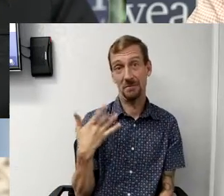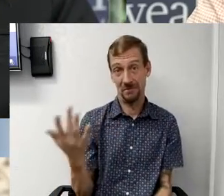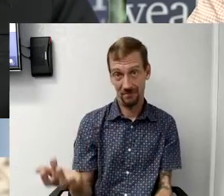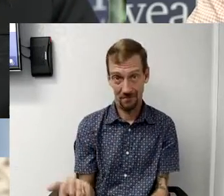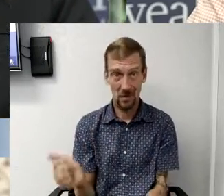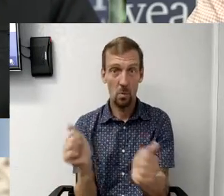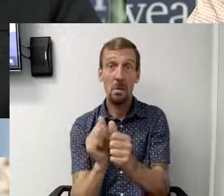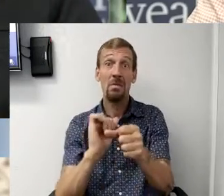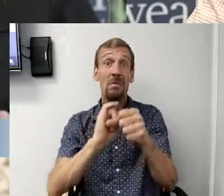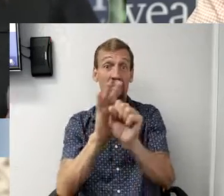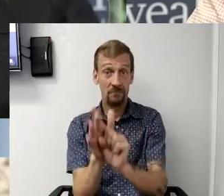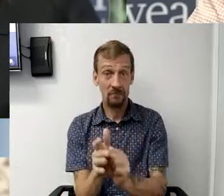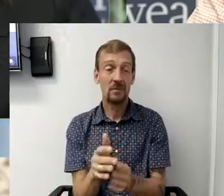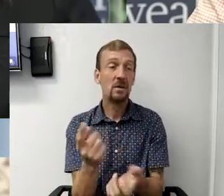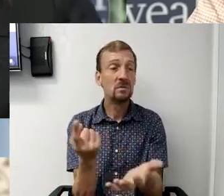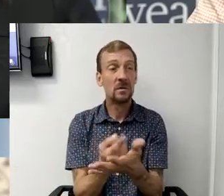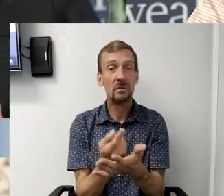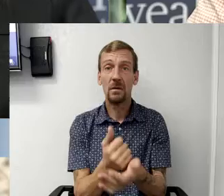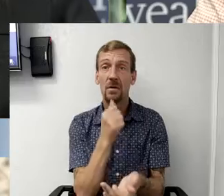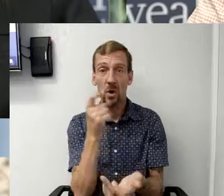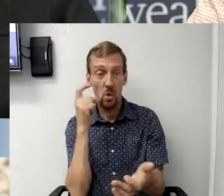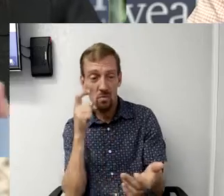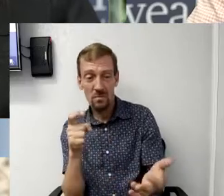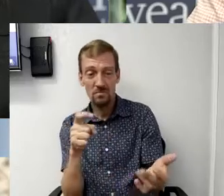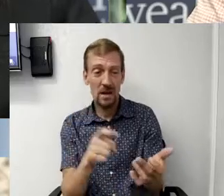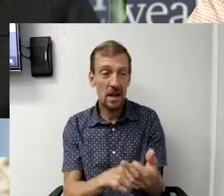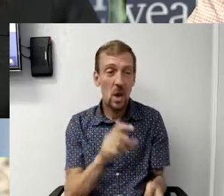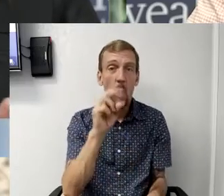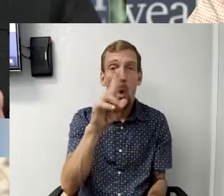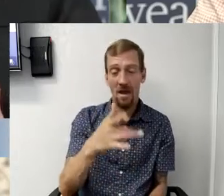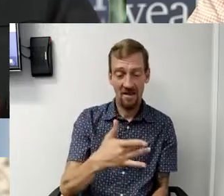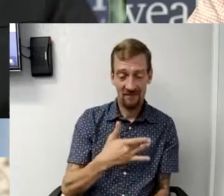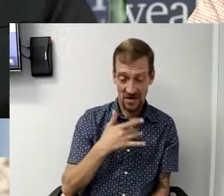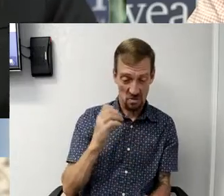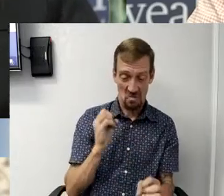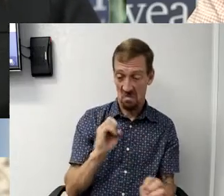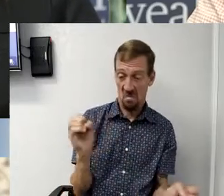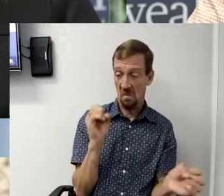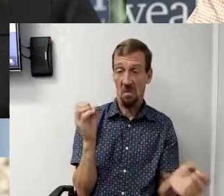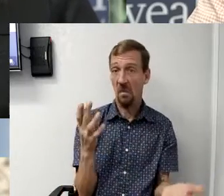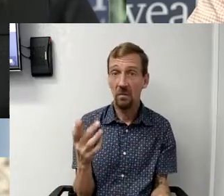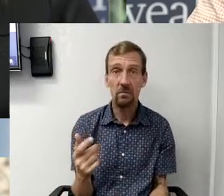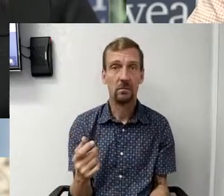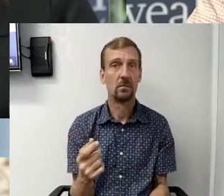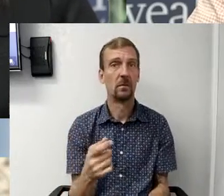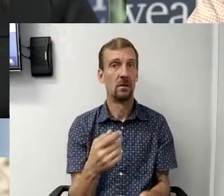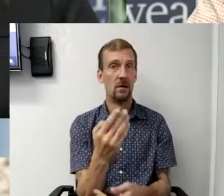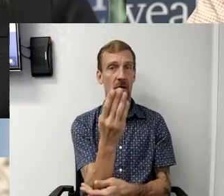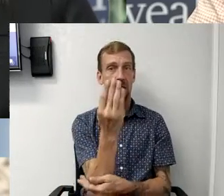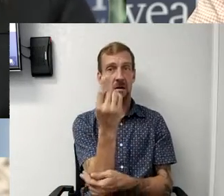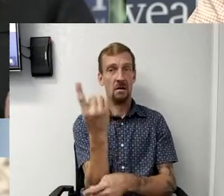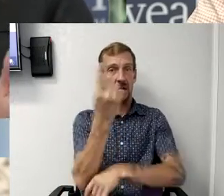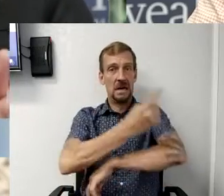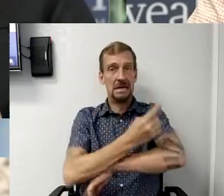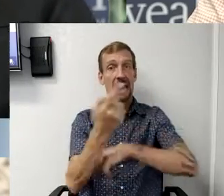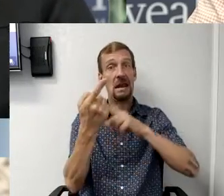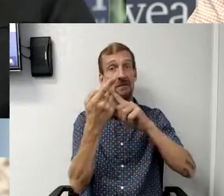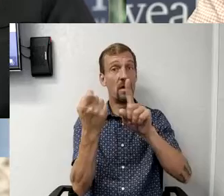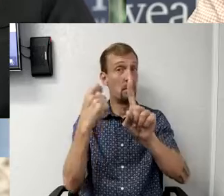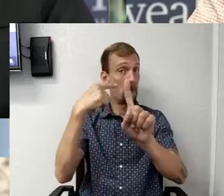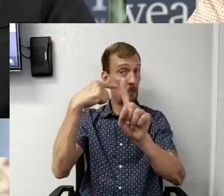problems with this virus is you don't really recognize the symptoms or you don't have them at all. So 14 days from the positive test, and